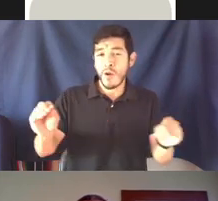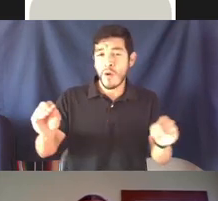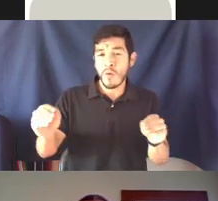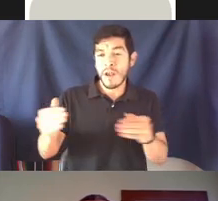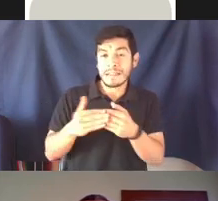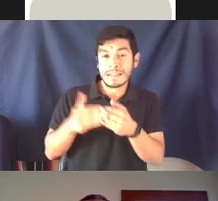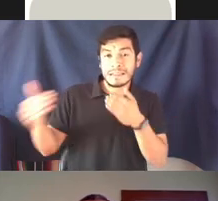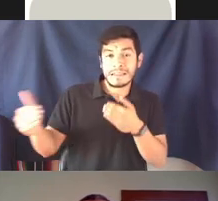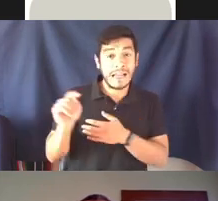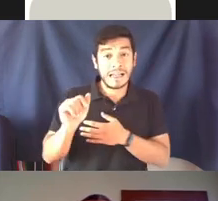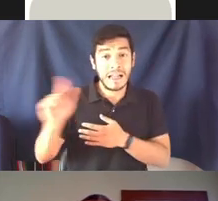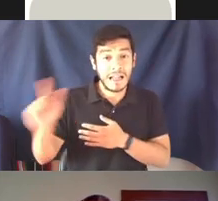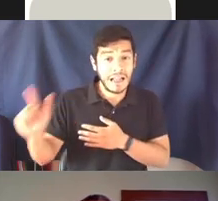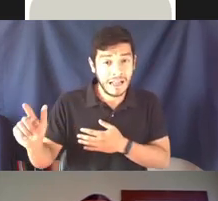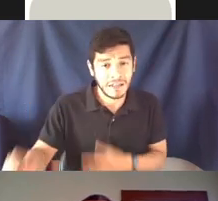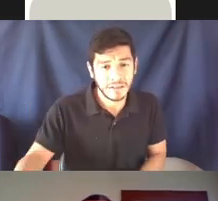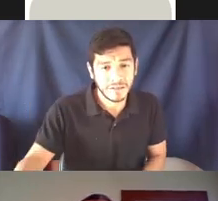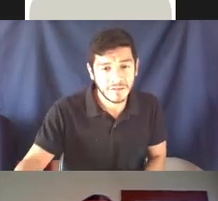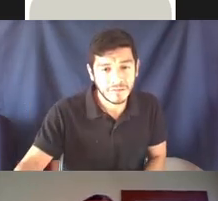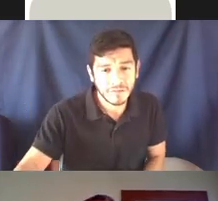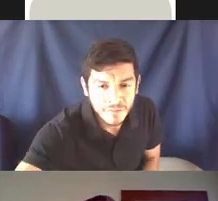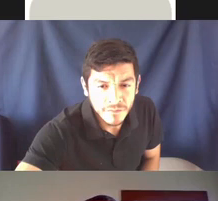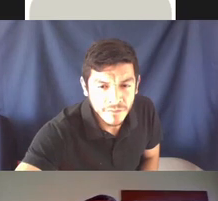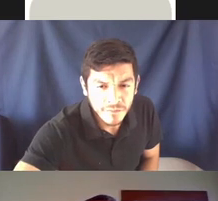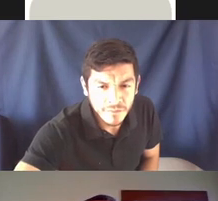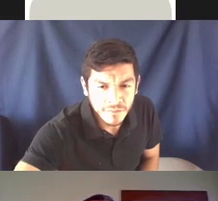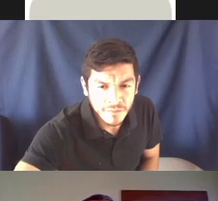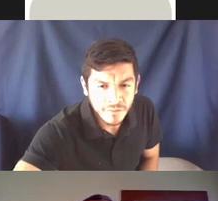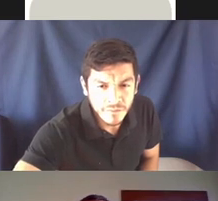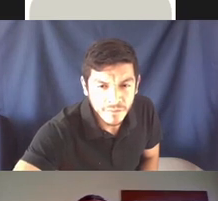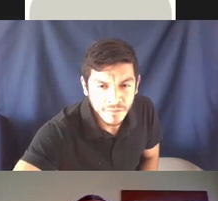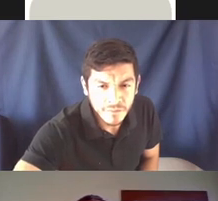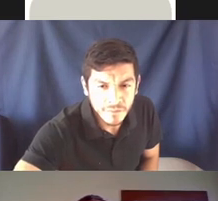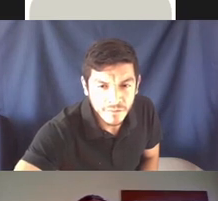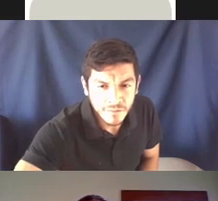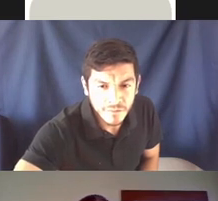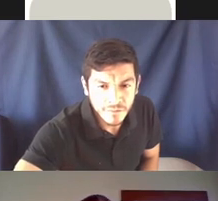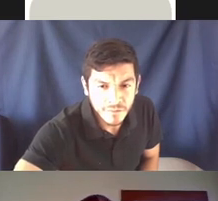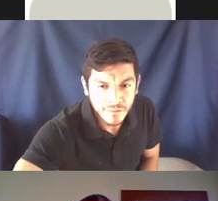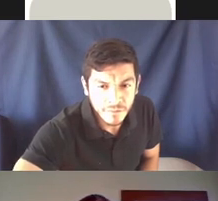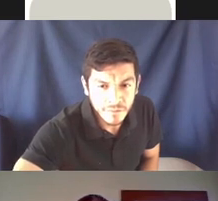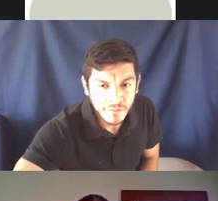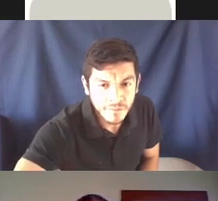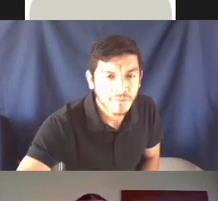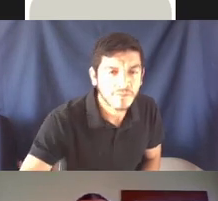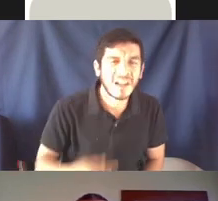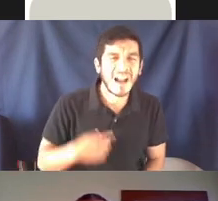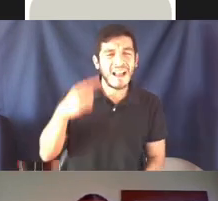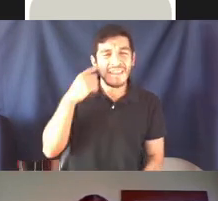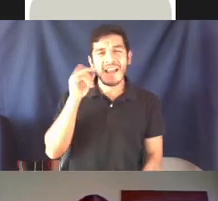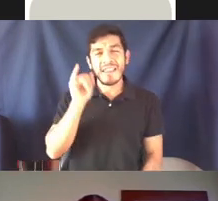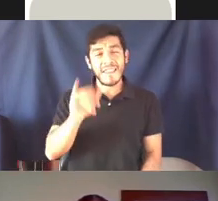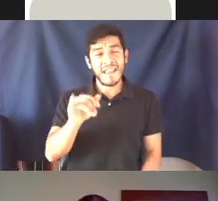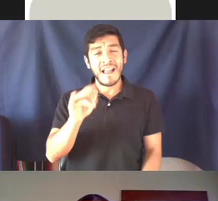virus had not quite spread to rural areas in the way that it has since then. But you see 20% said, I'm not